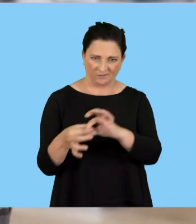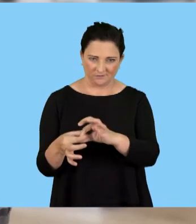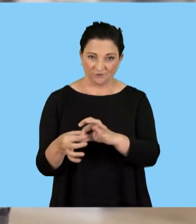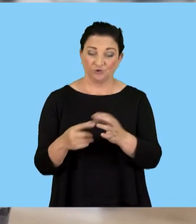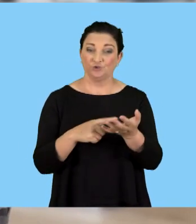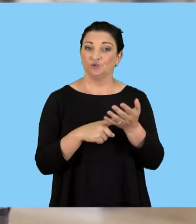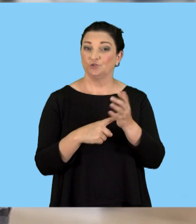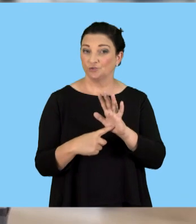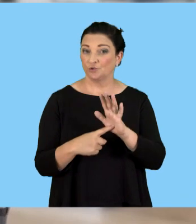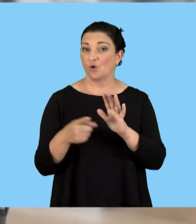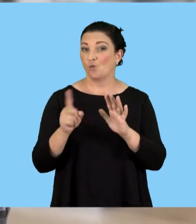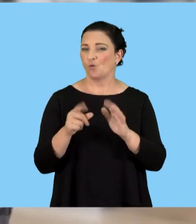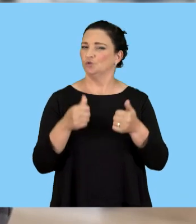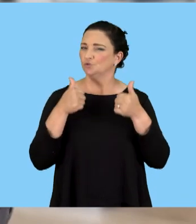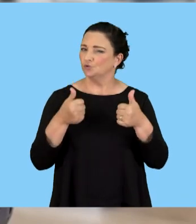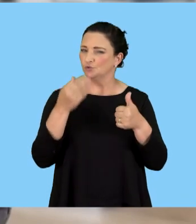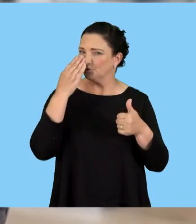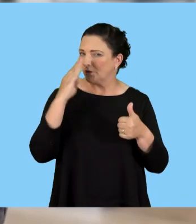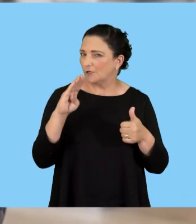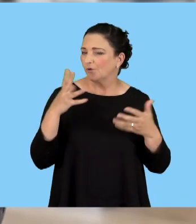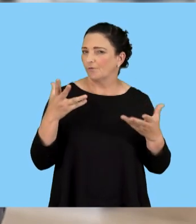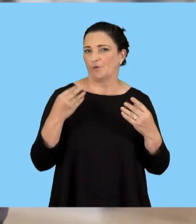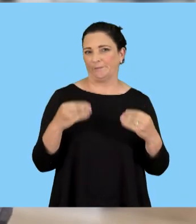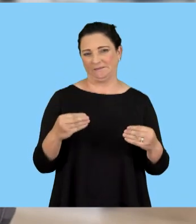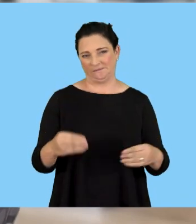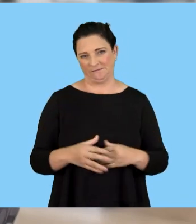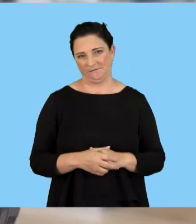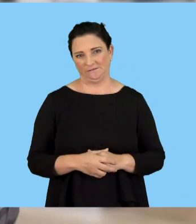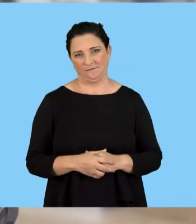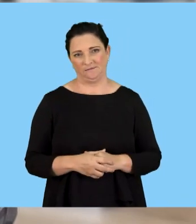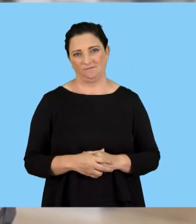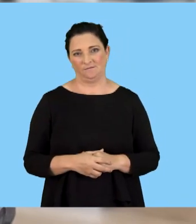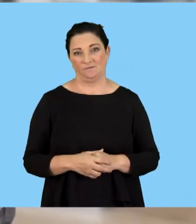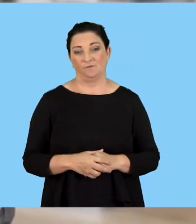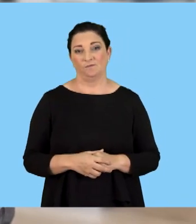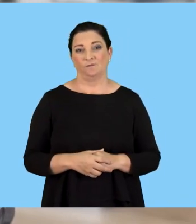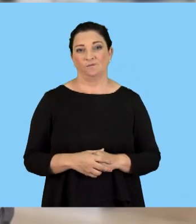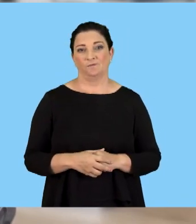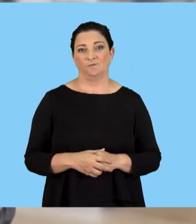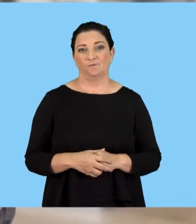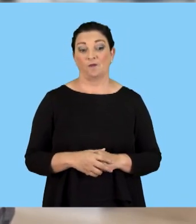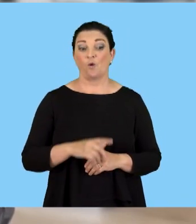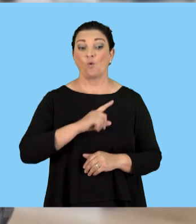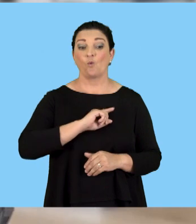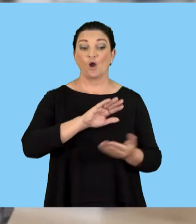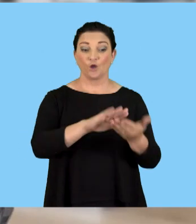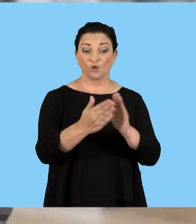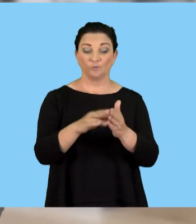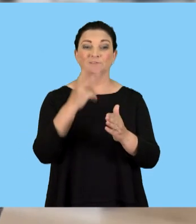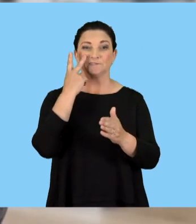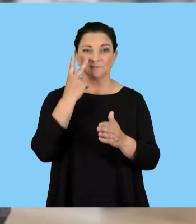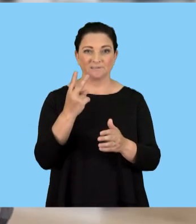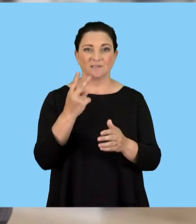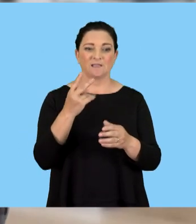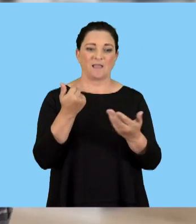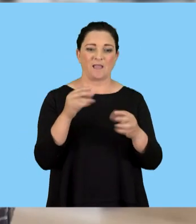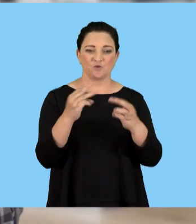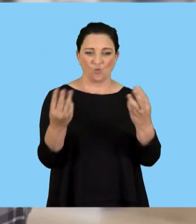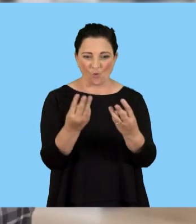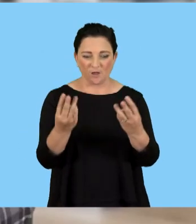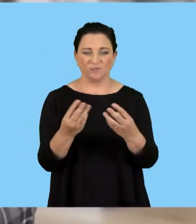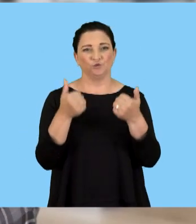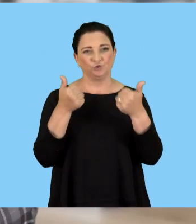investment. Keep one thing in mind. You cannot separate the impact of corporate social responsibility and corporate social investment, because